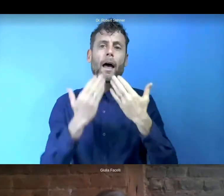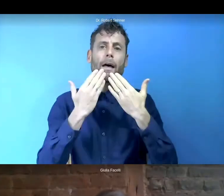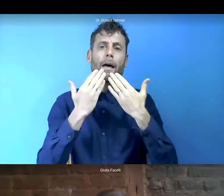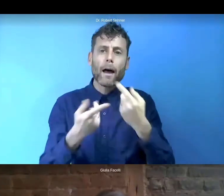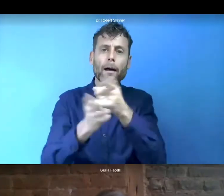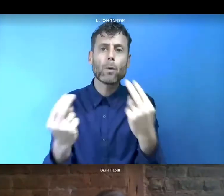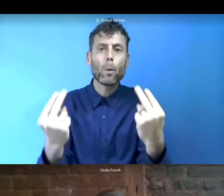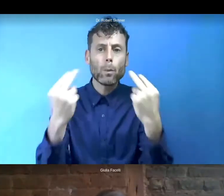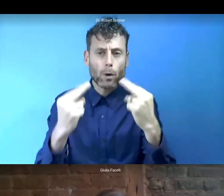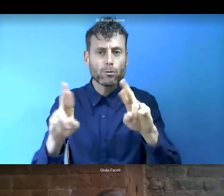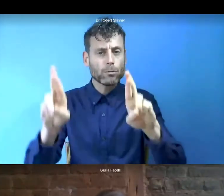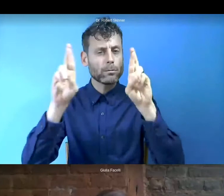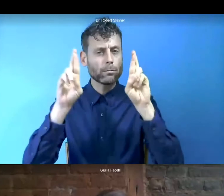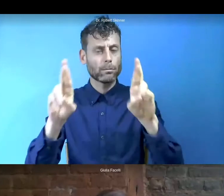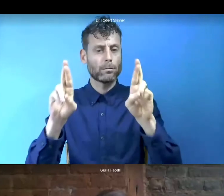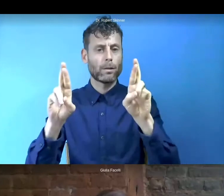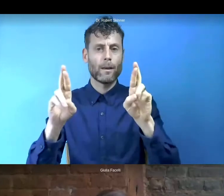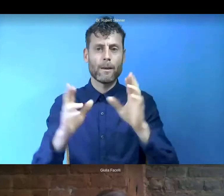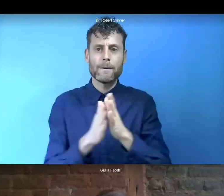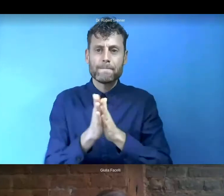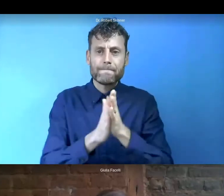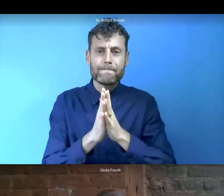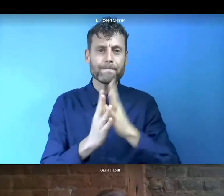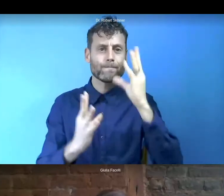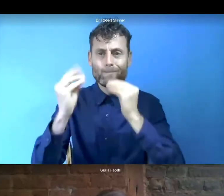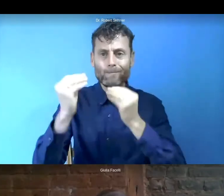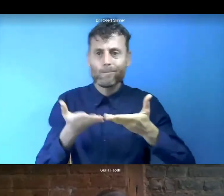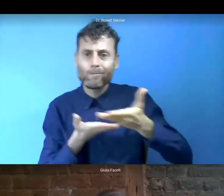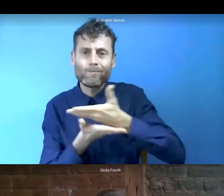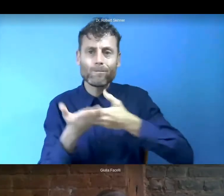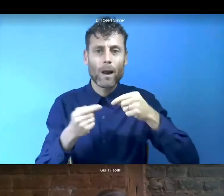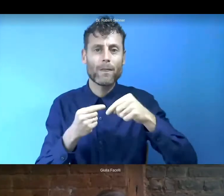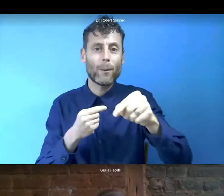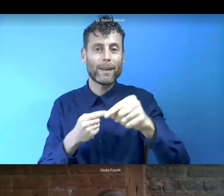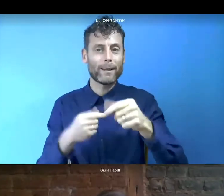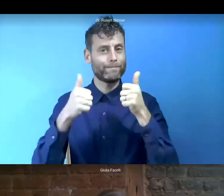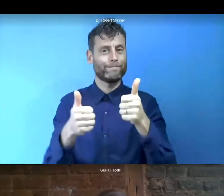wish you all a very fruitful meetings and discussions this week. Thank you.